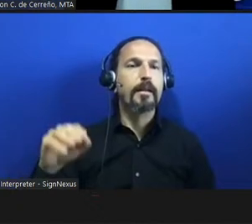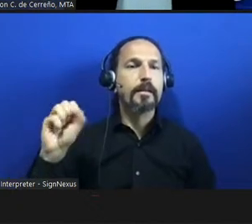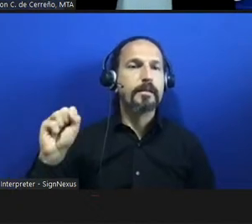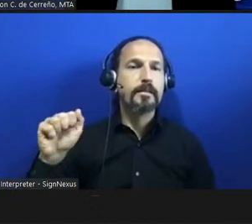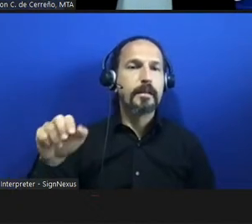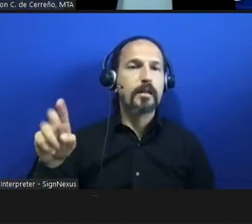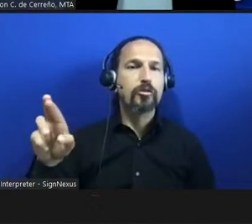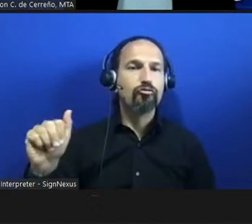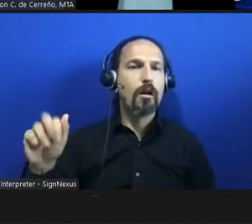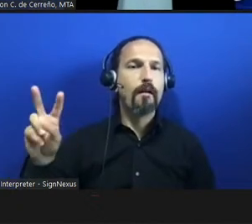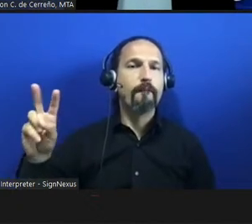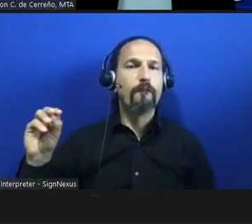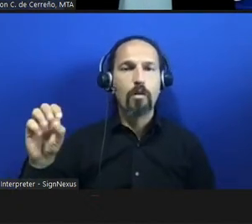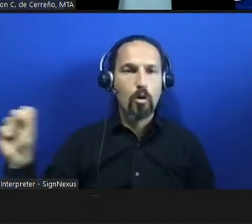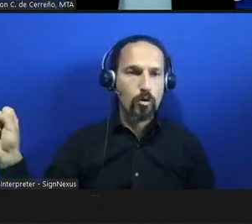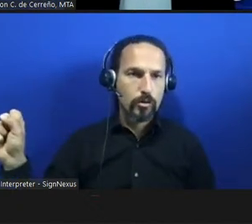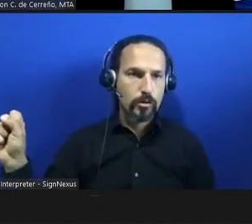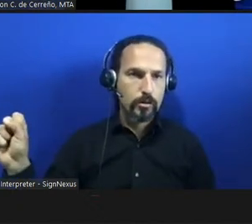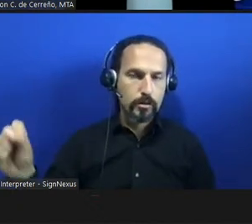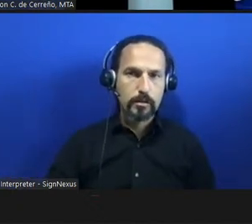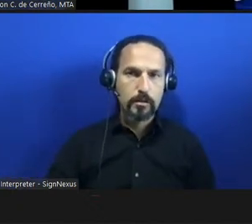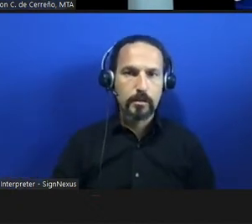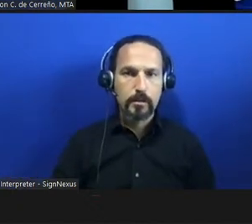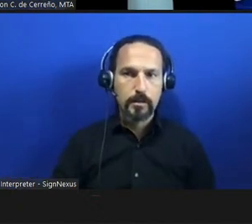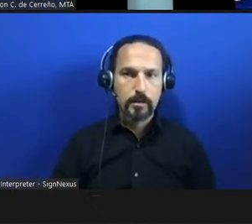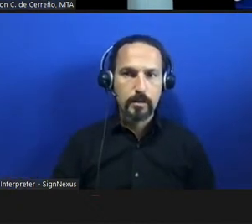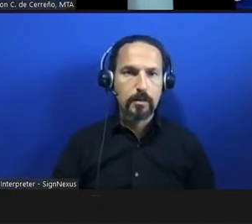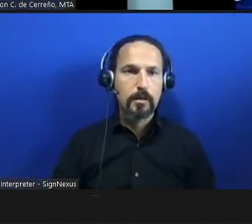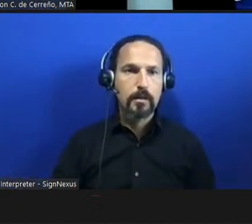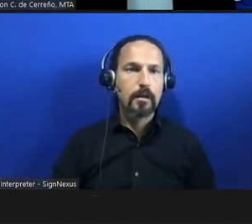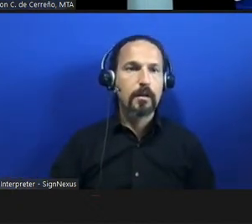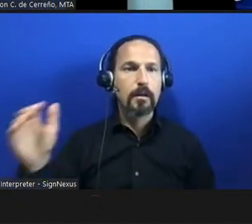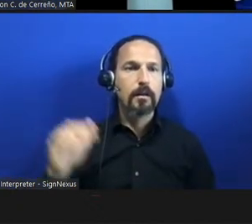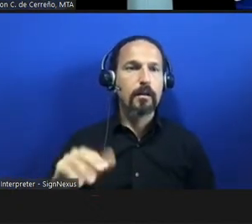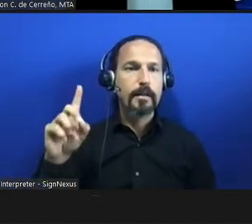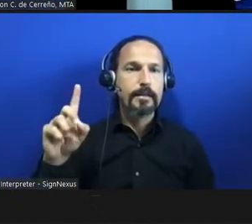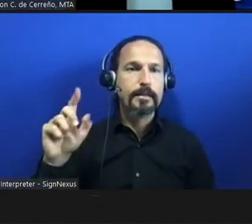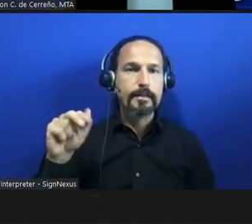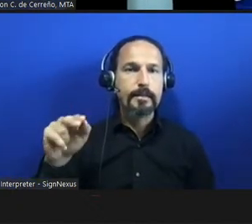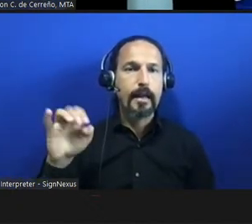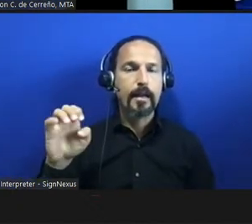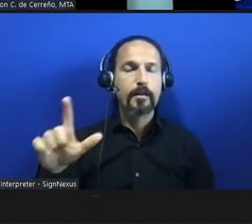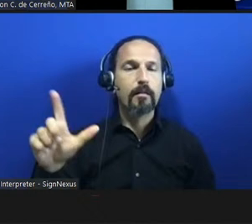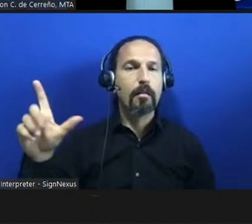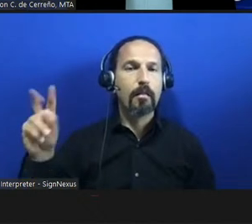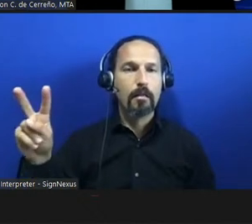the next speaker is Sandra Voss followed by Daniel love